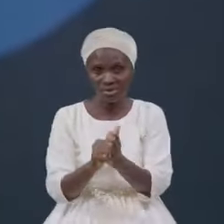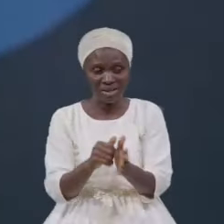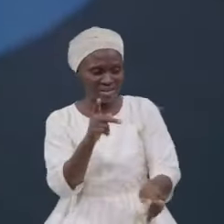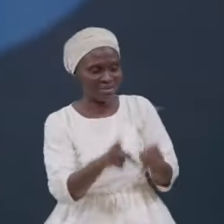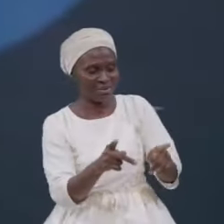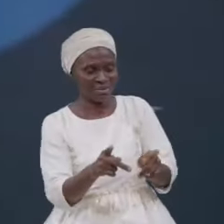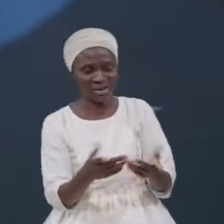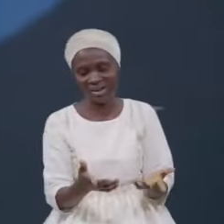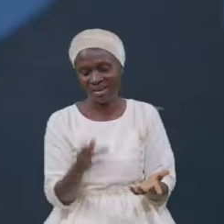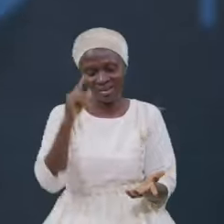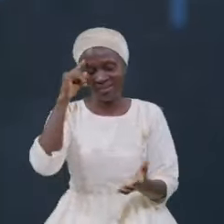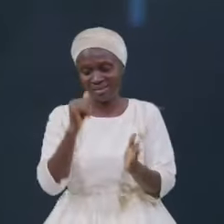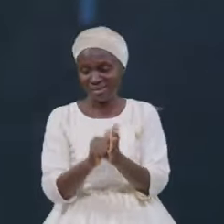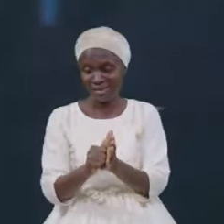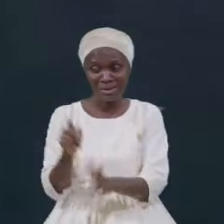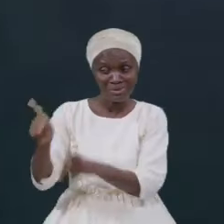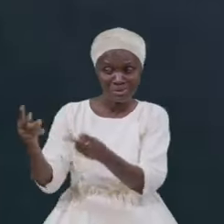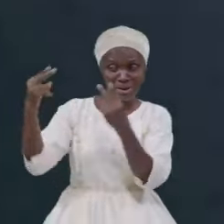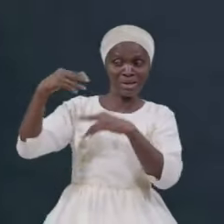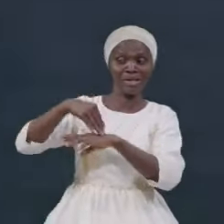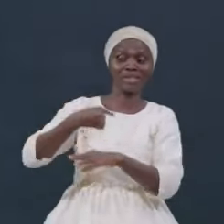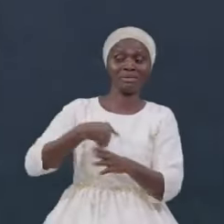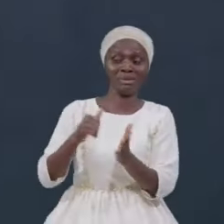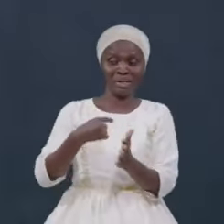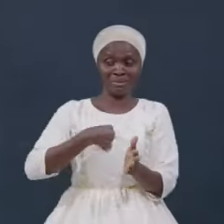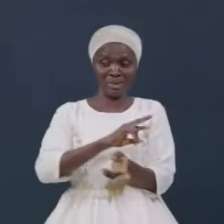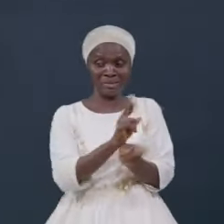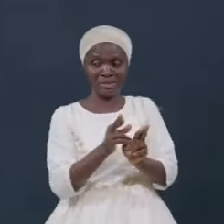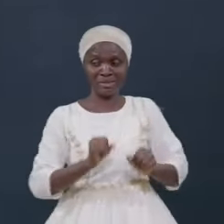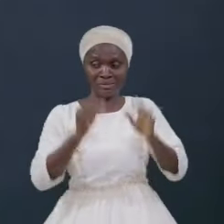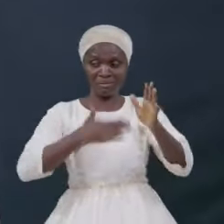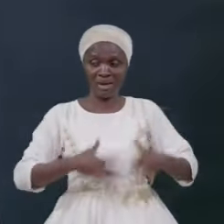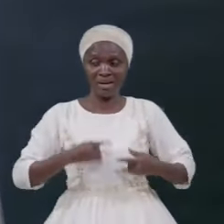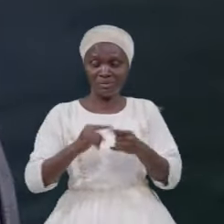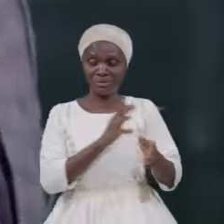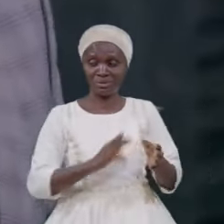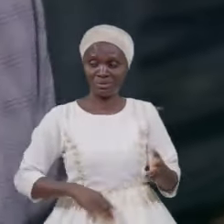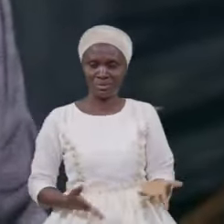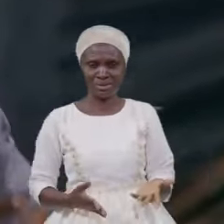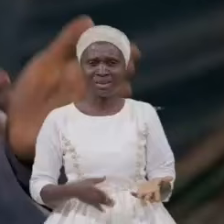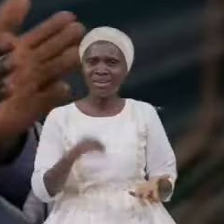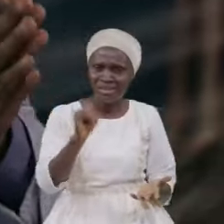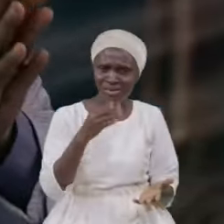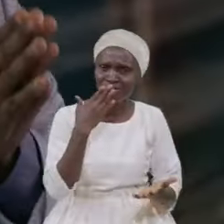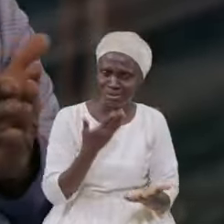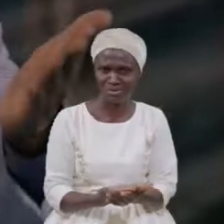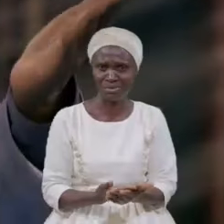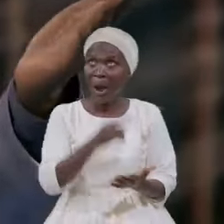Christ. Of course, for God so loved the world that he gave his only begotten son,